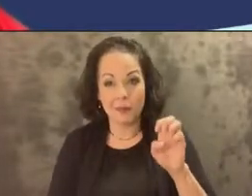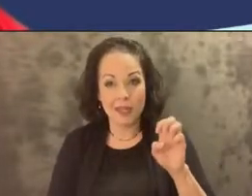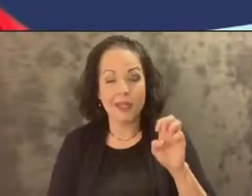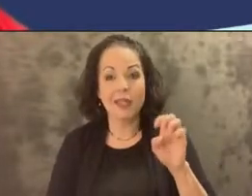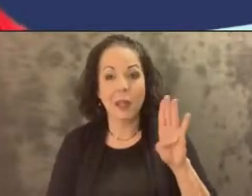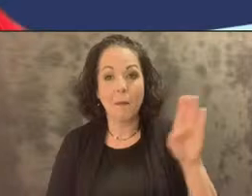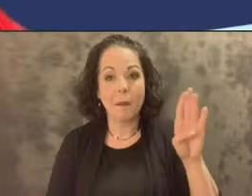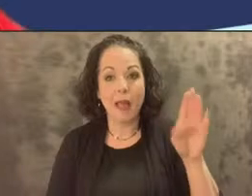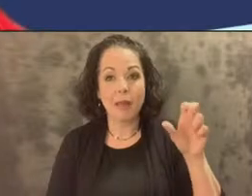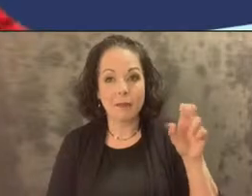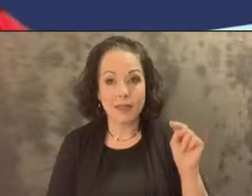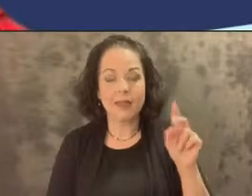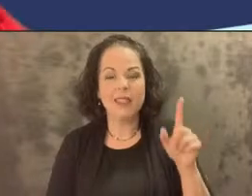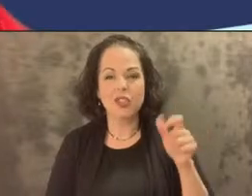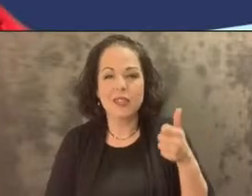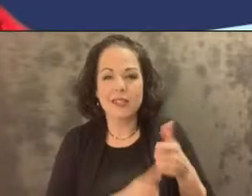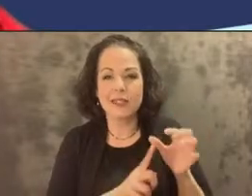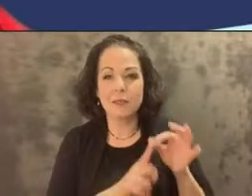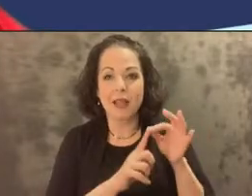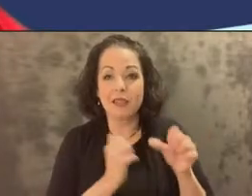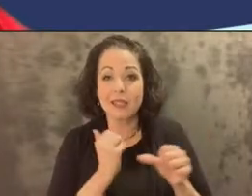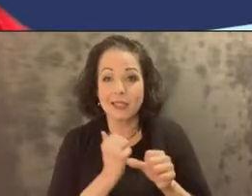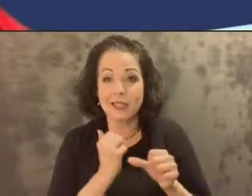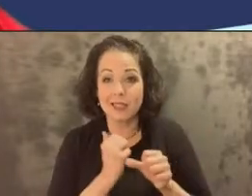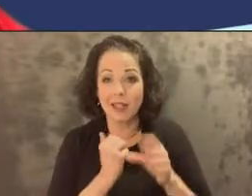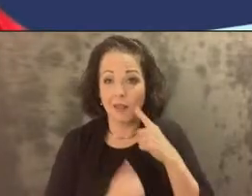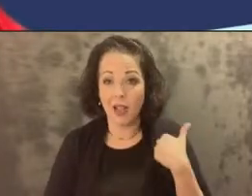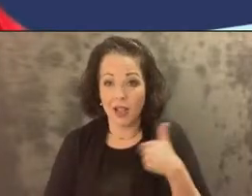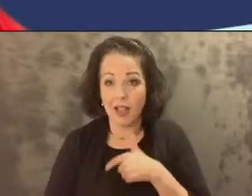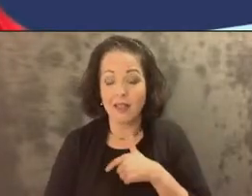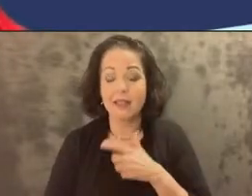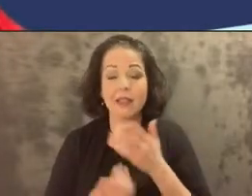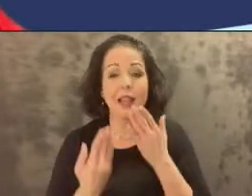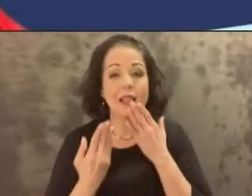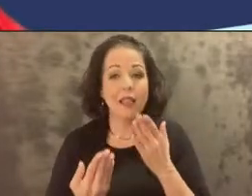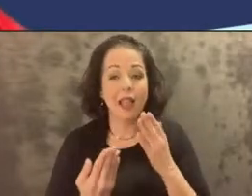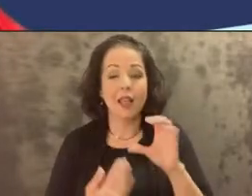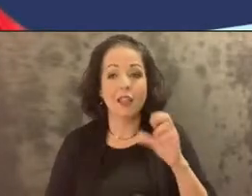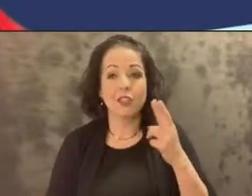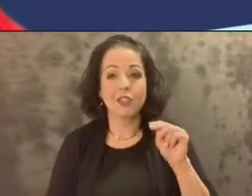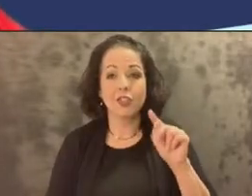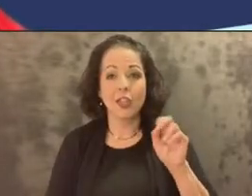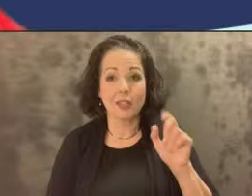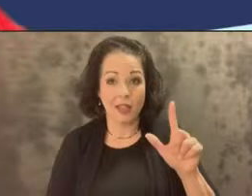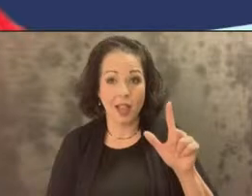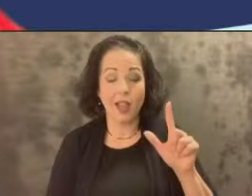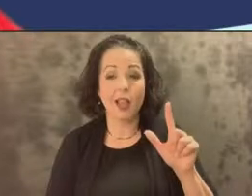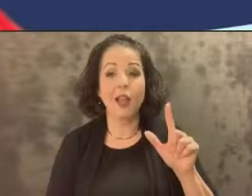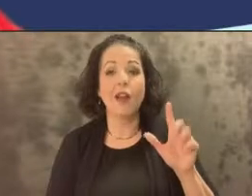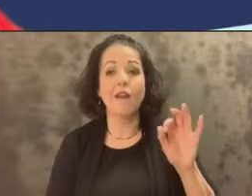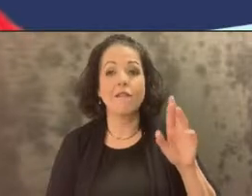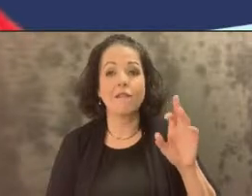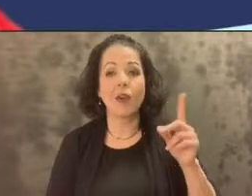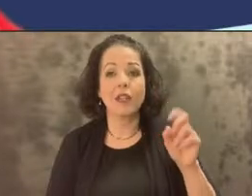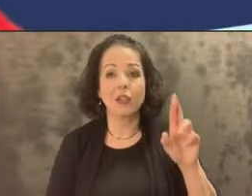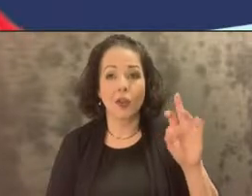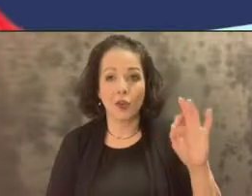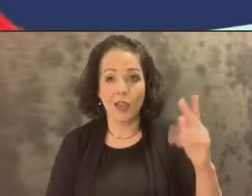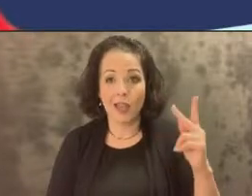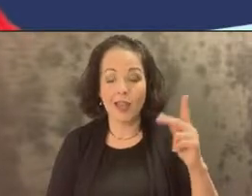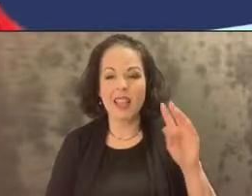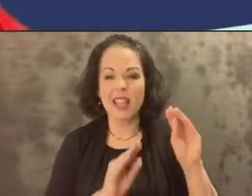who is our special assistant. I wanted to thank Shandell Wilson Frederick, who is our